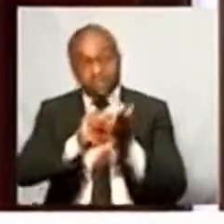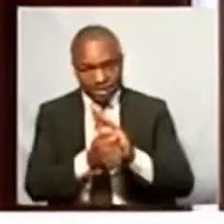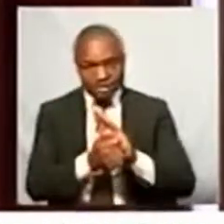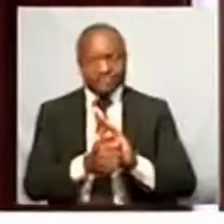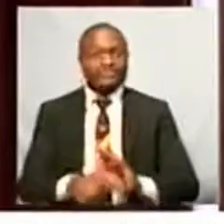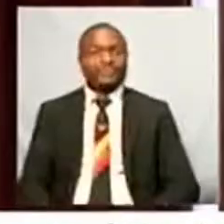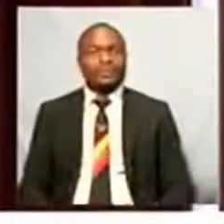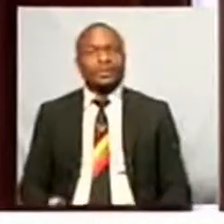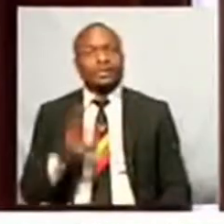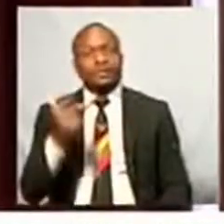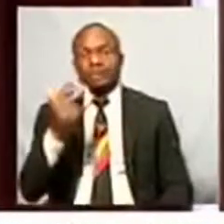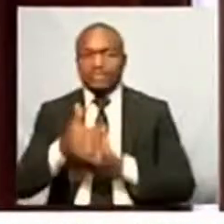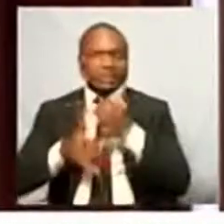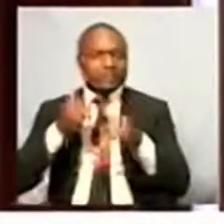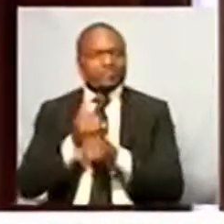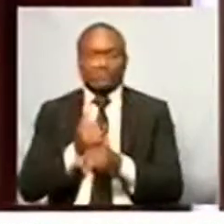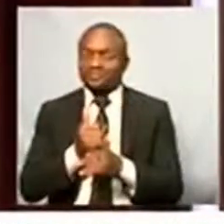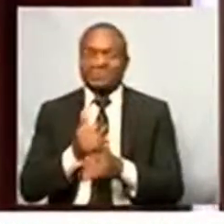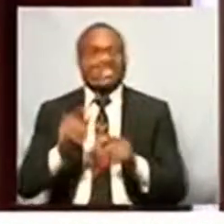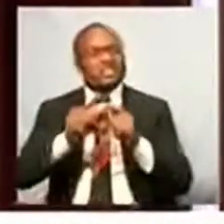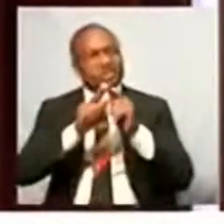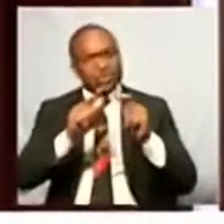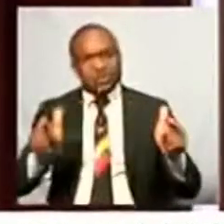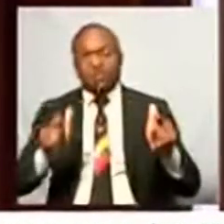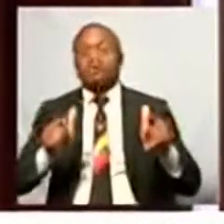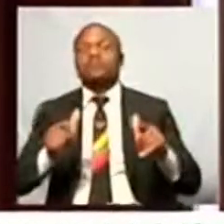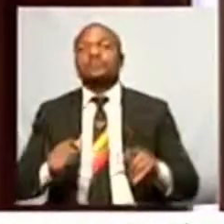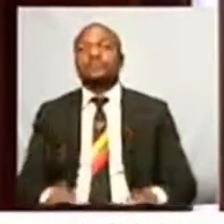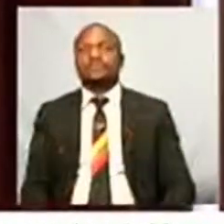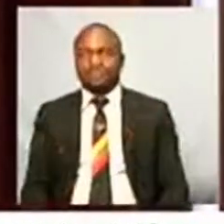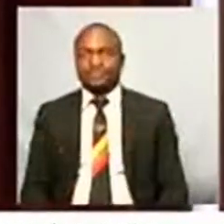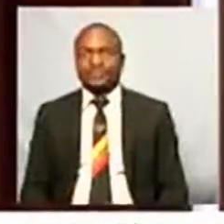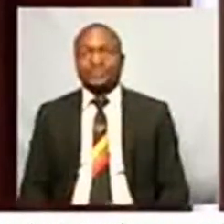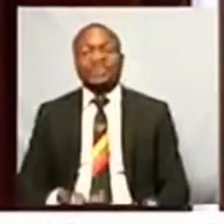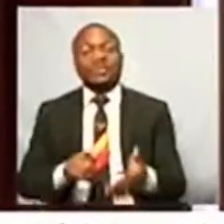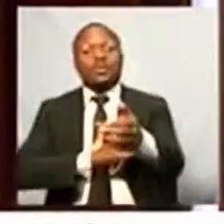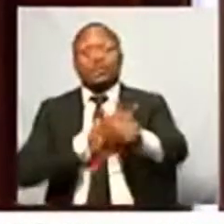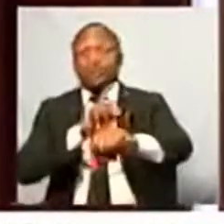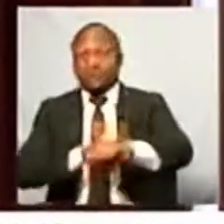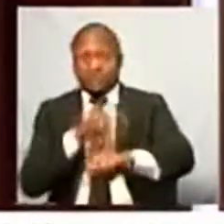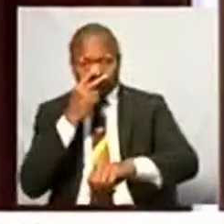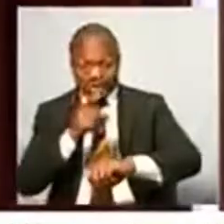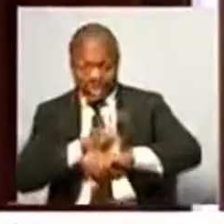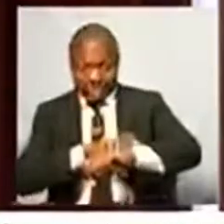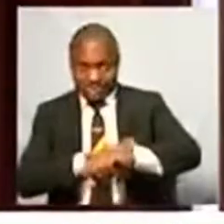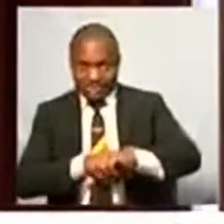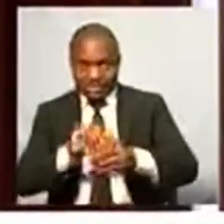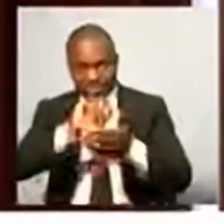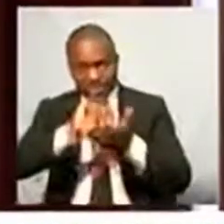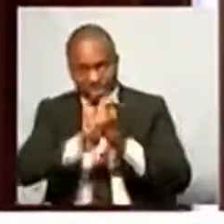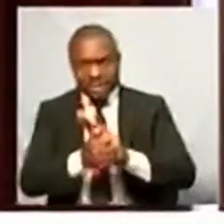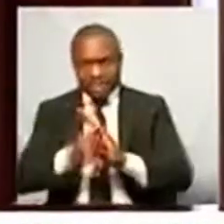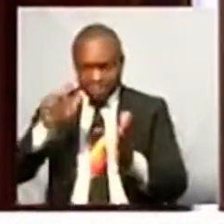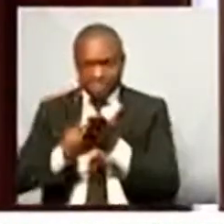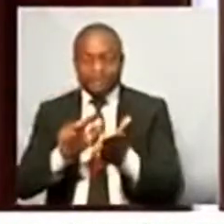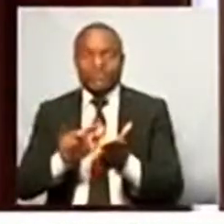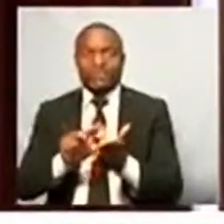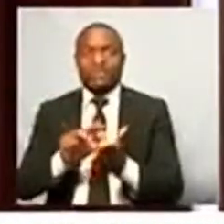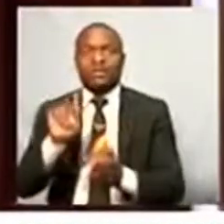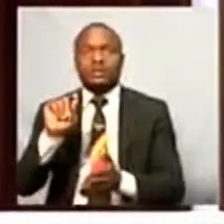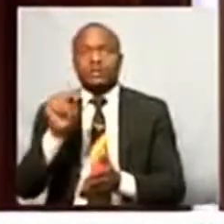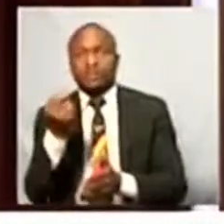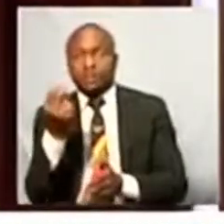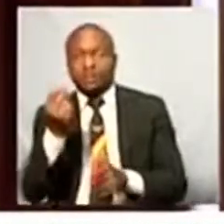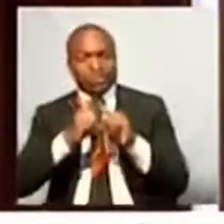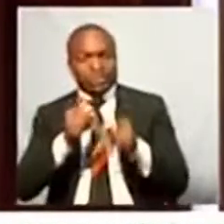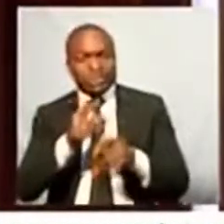because 13 years is way too much. Look at the time when the act was actually enacted, 2012, and yet we have not seen